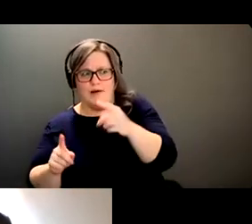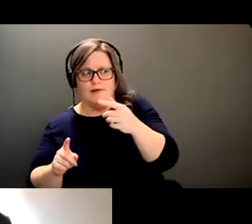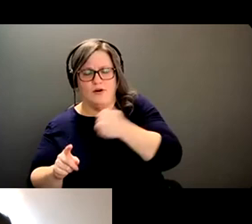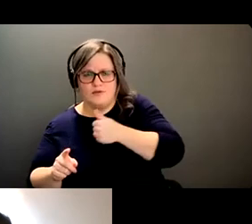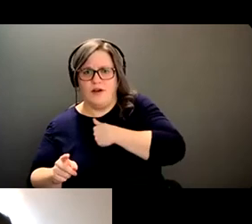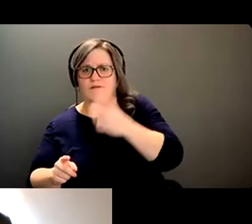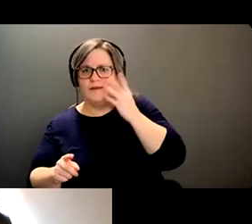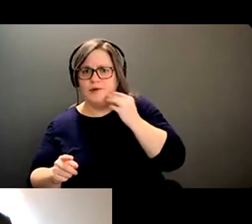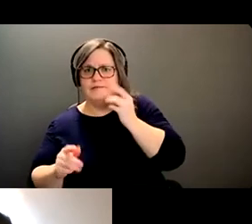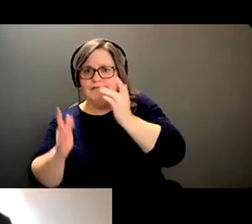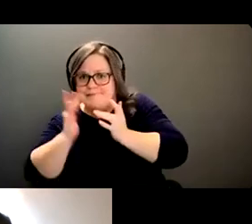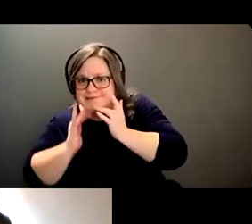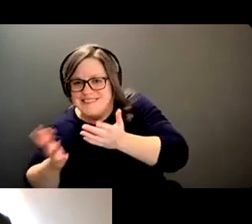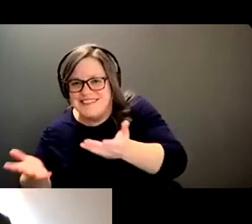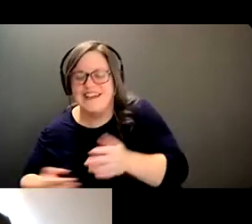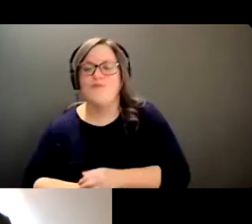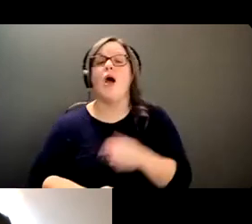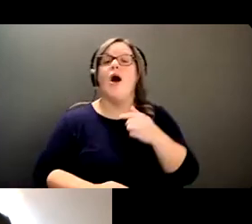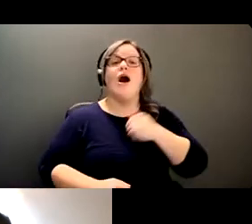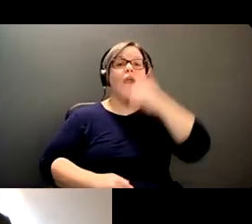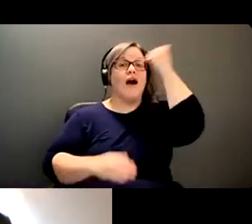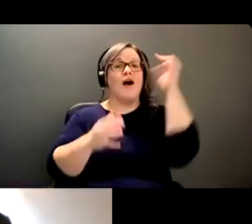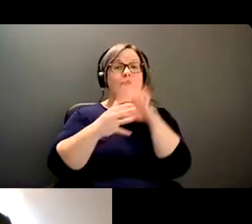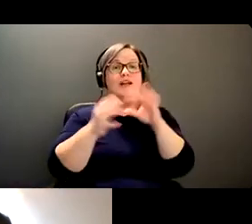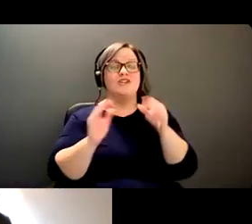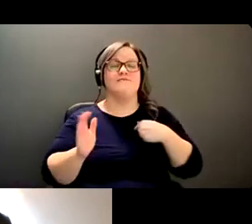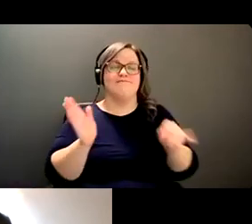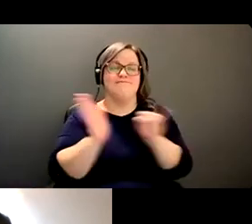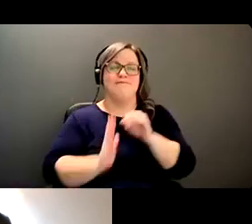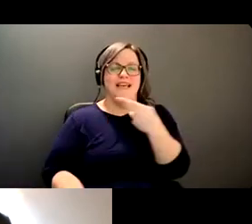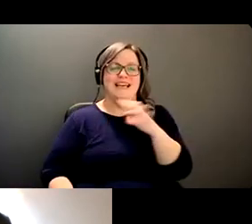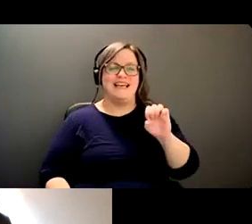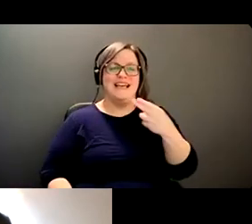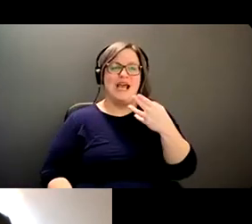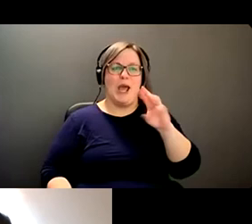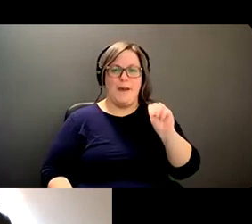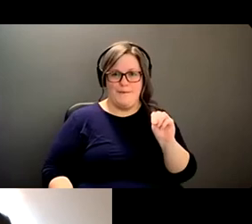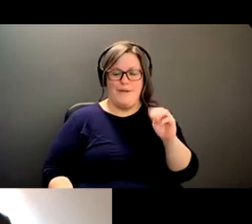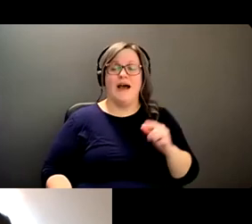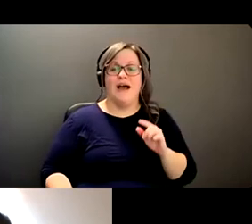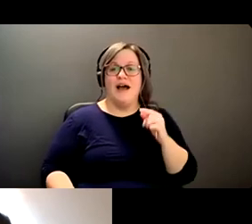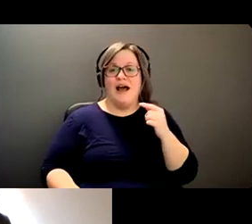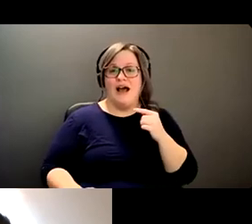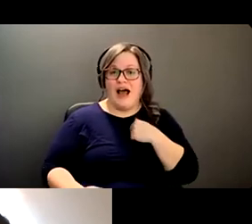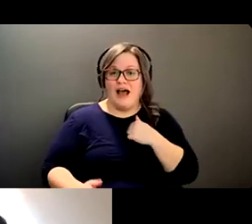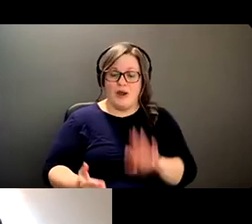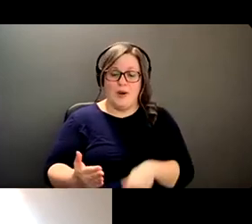say, I just forgot to mention, but my pronouns are he, him, and I'm a Pisces. You didn't ask, but now you